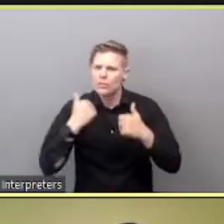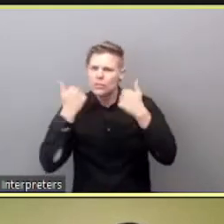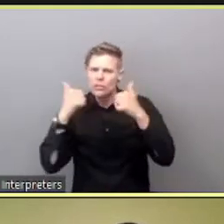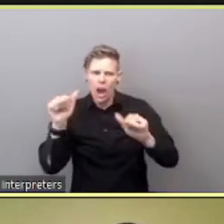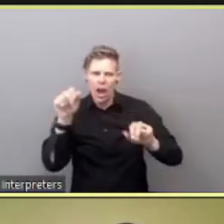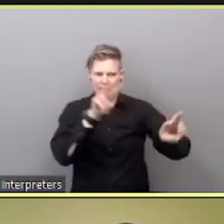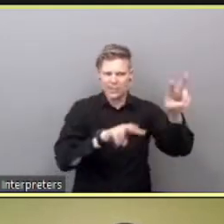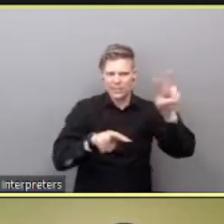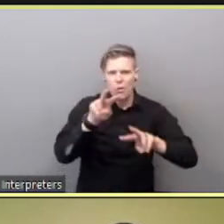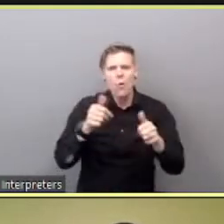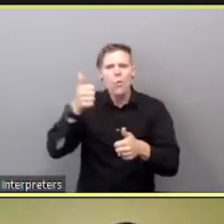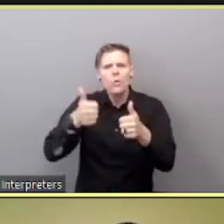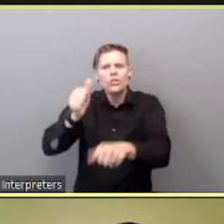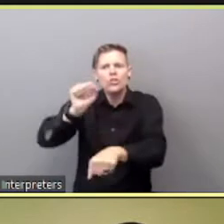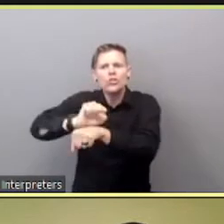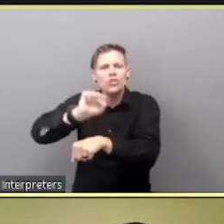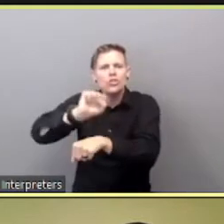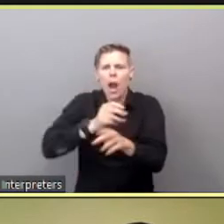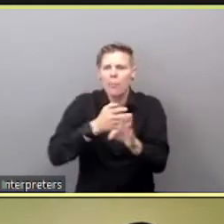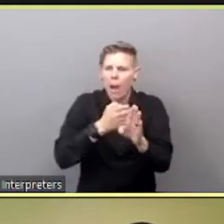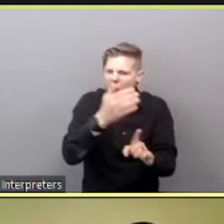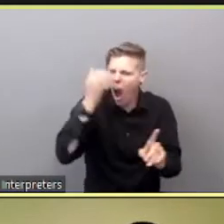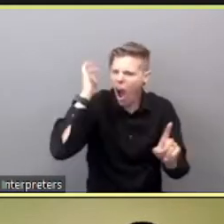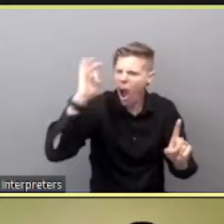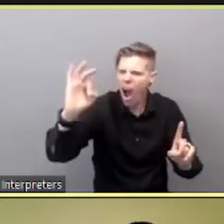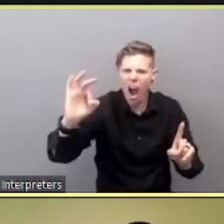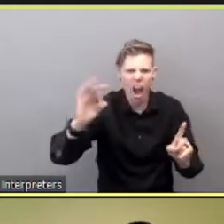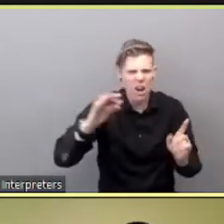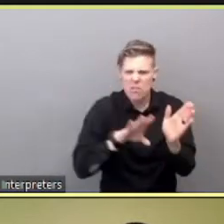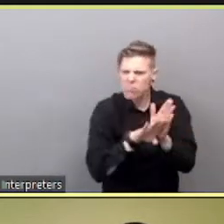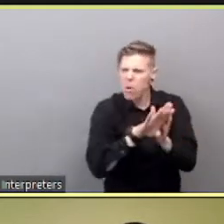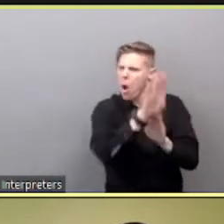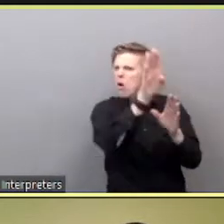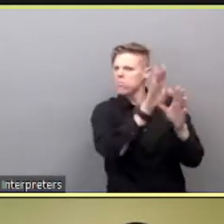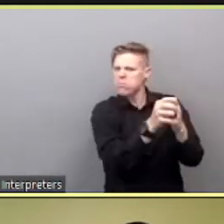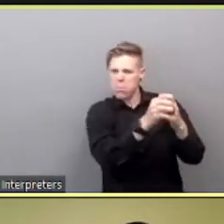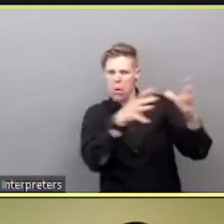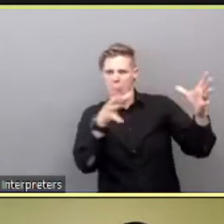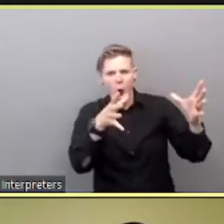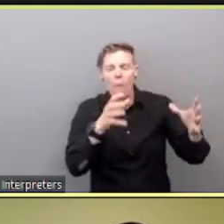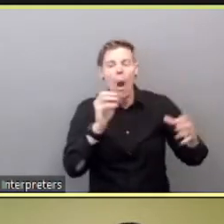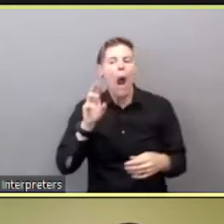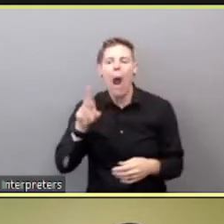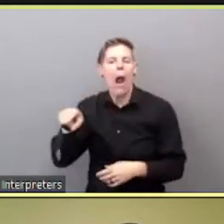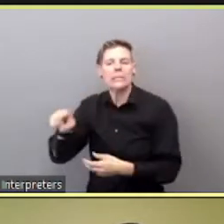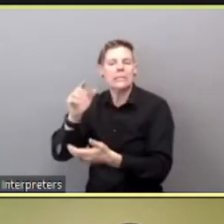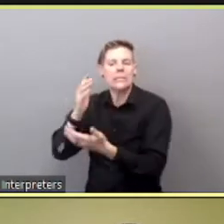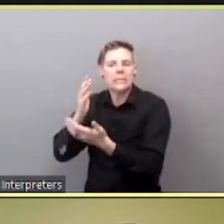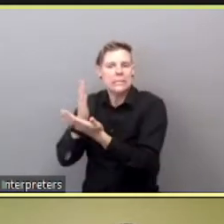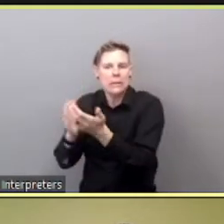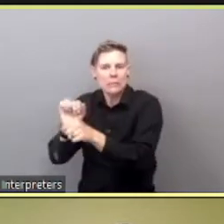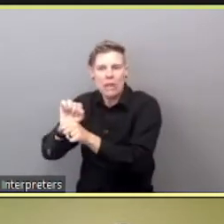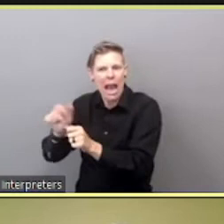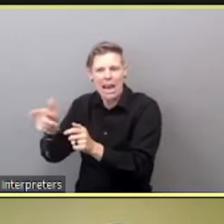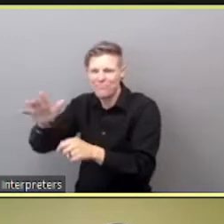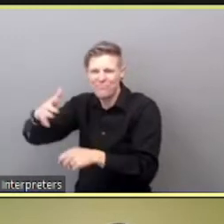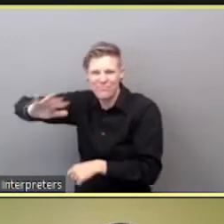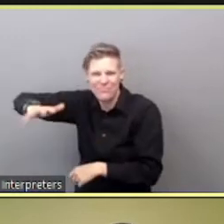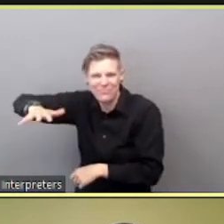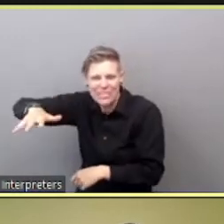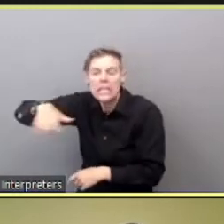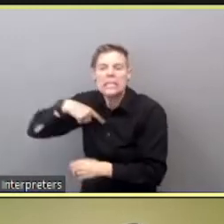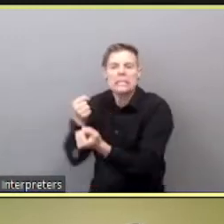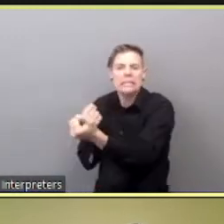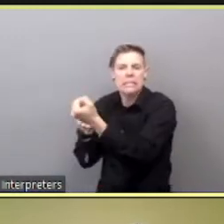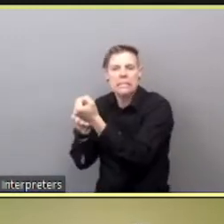need to focus our assistance for employers getting workers either connected with them directly or getting workers cross-trained